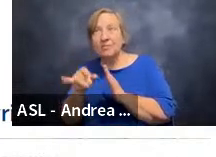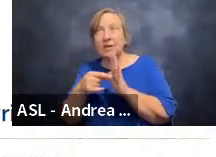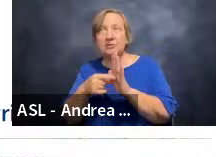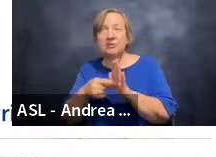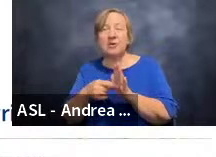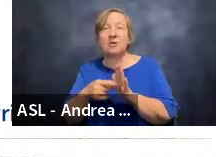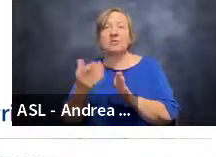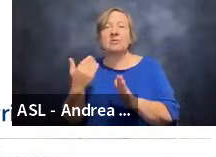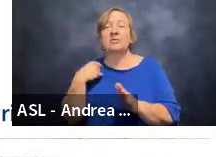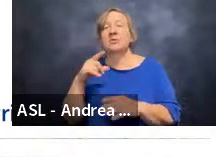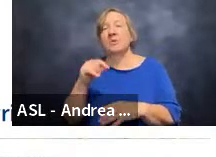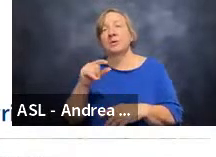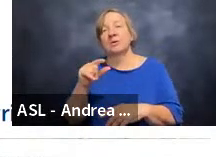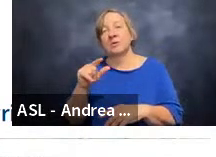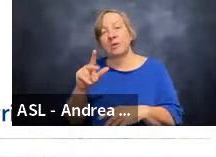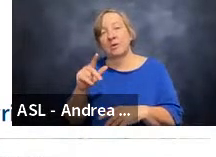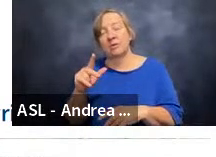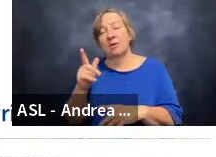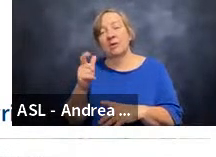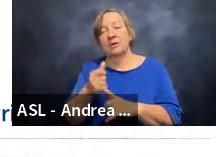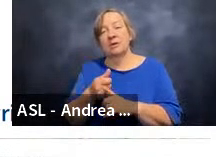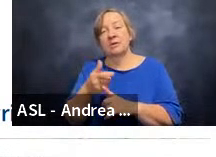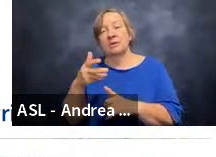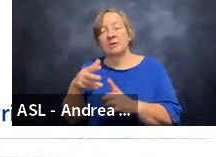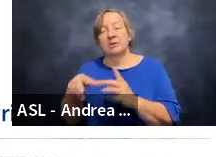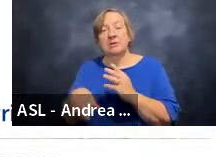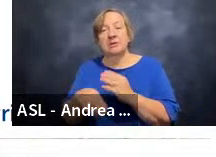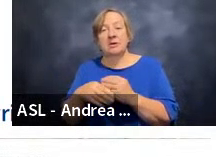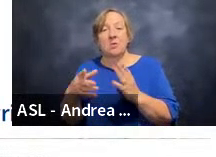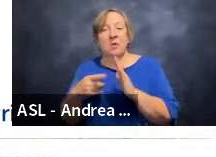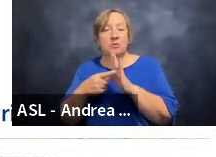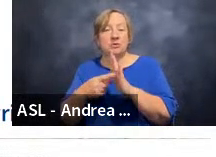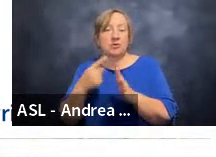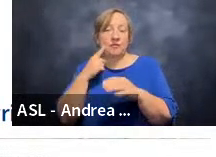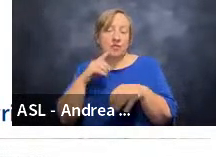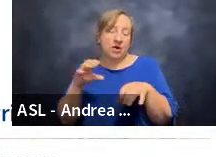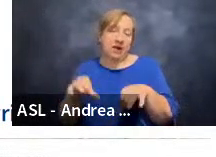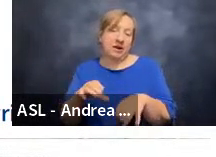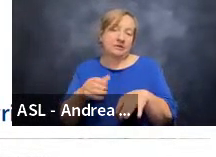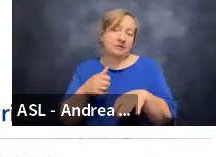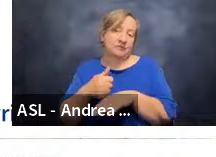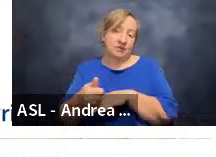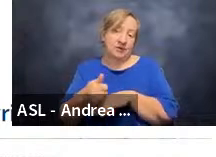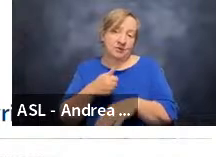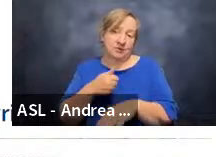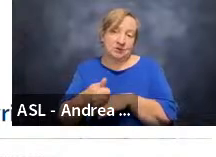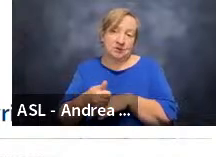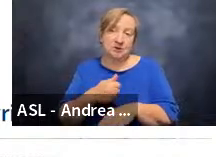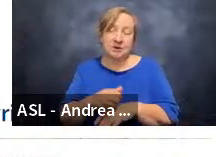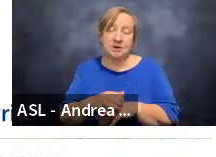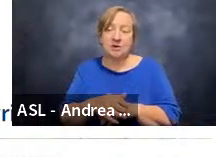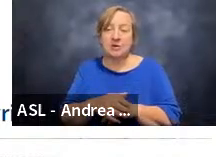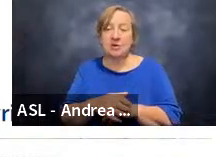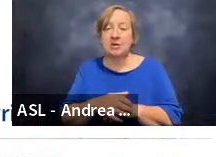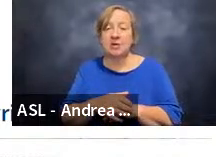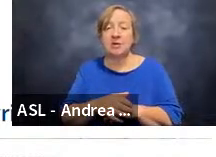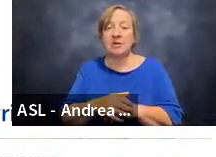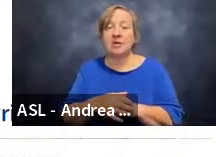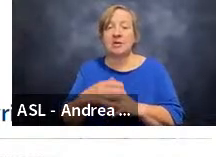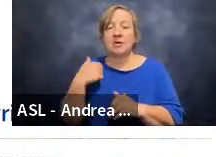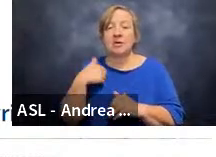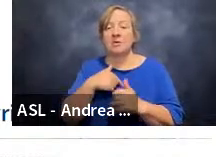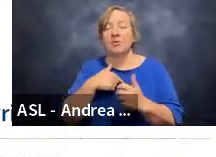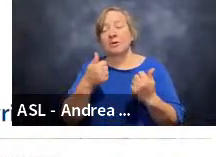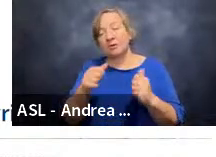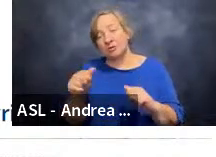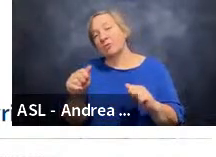we've expanded upon what we're showing for active transportation. We've tried to